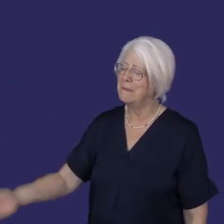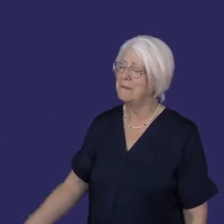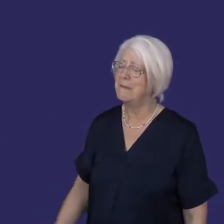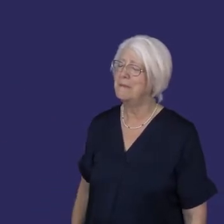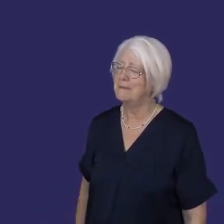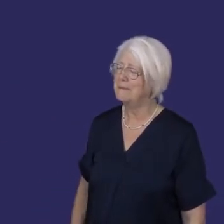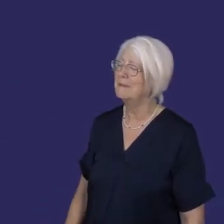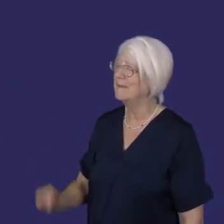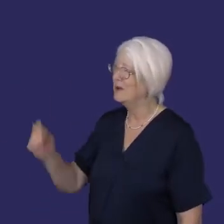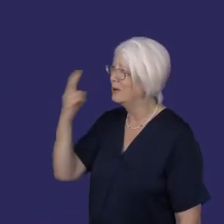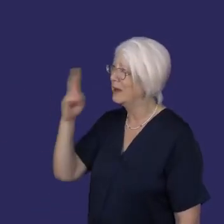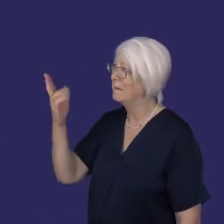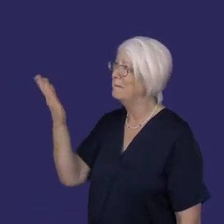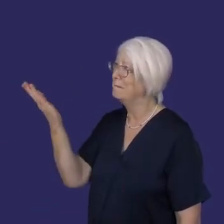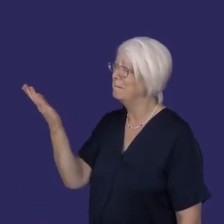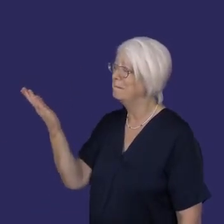Your name.